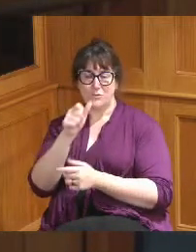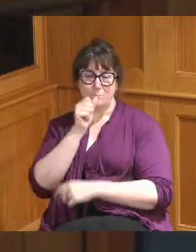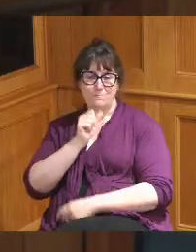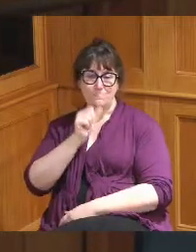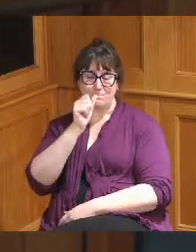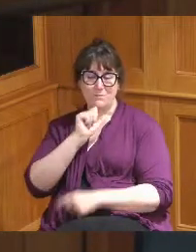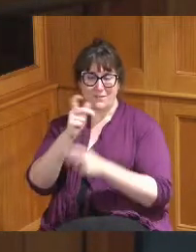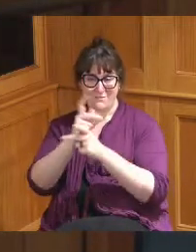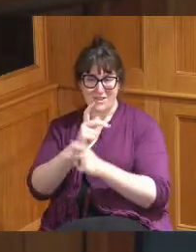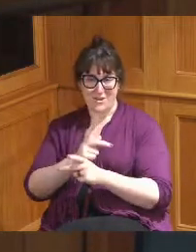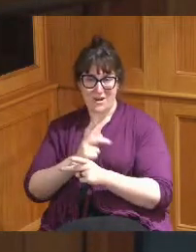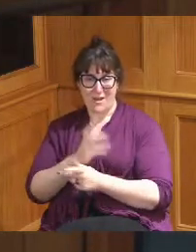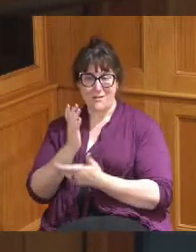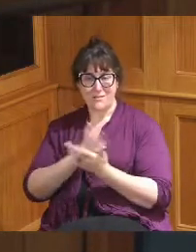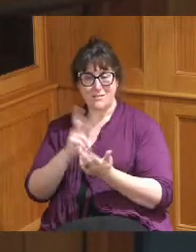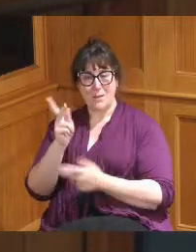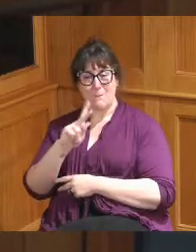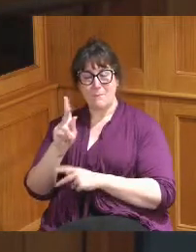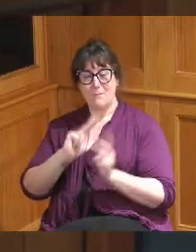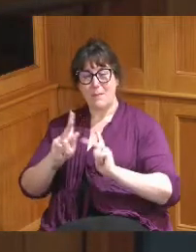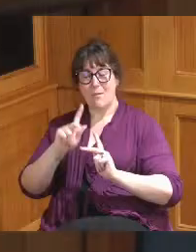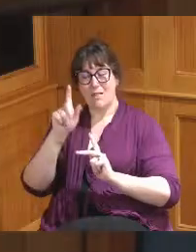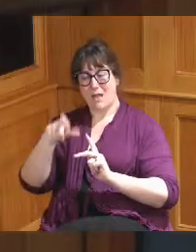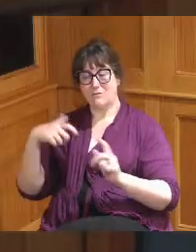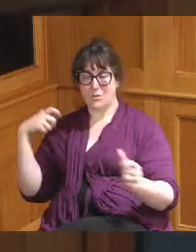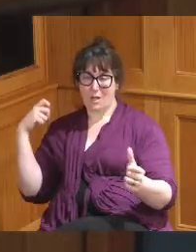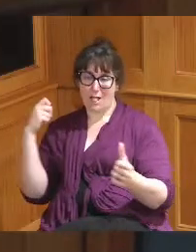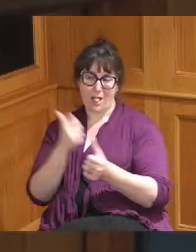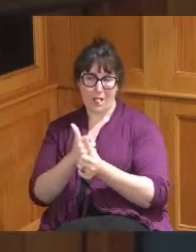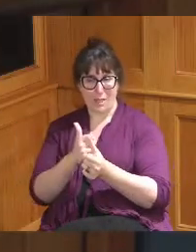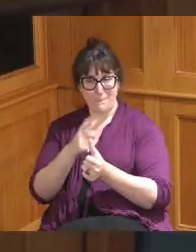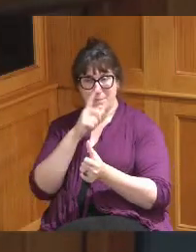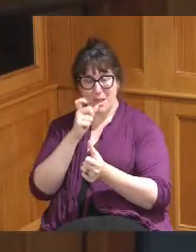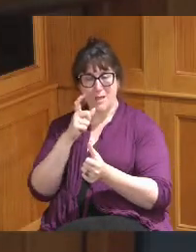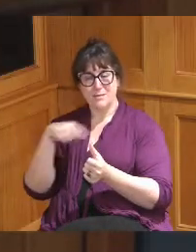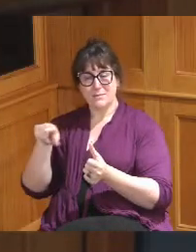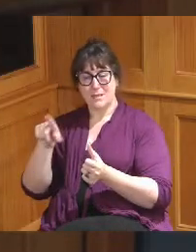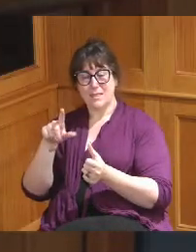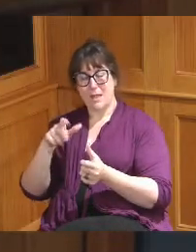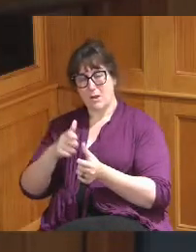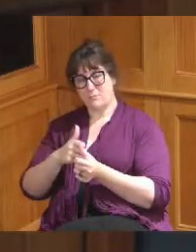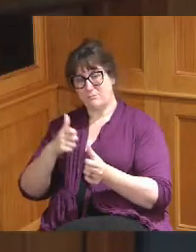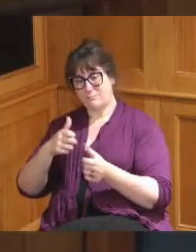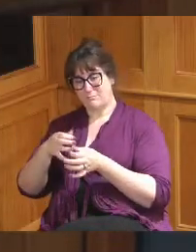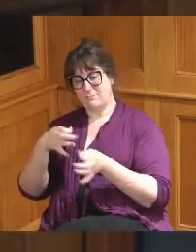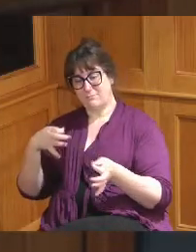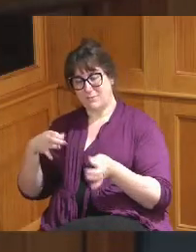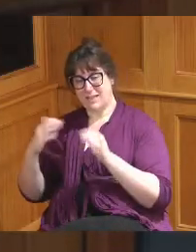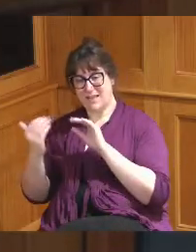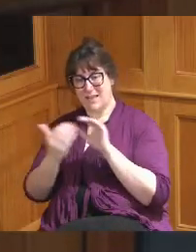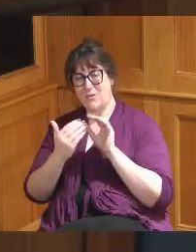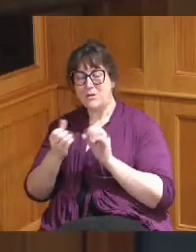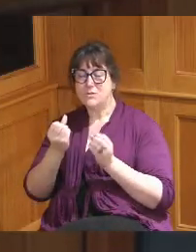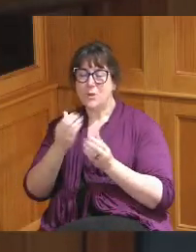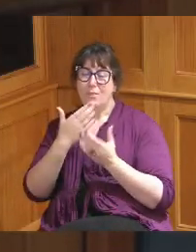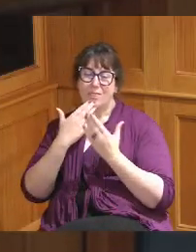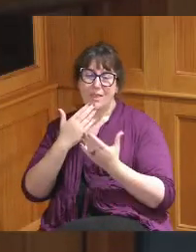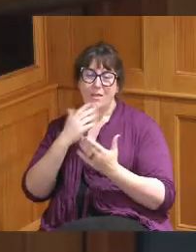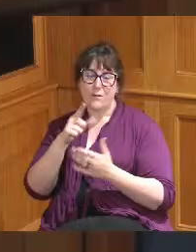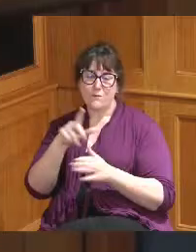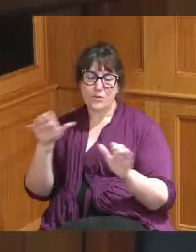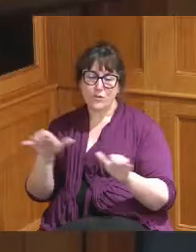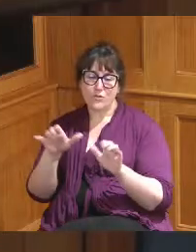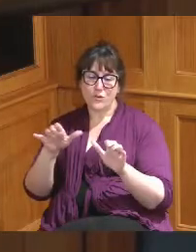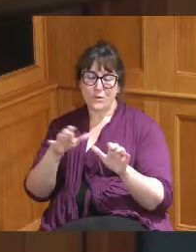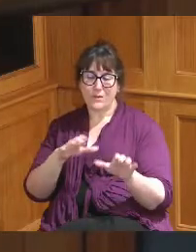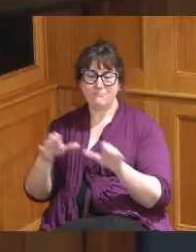dealt, and some people have to catch up because they didn't come in the world with everything equal. So thank y'all for what y'all are